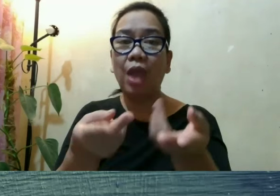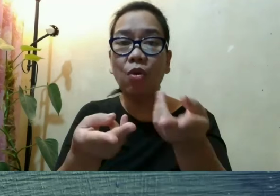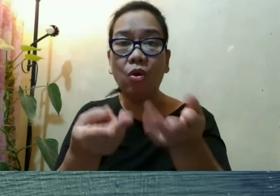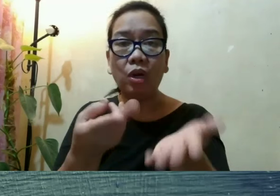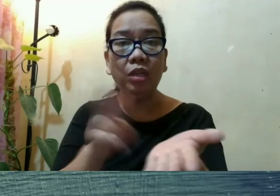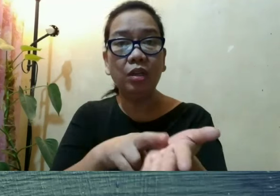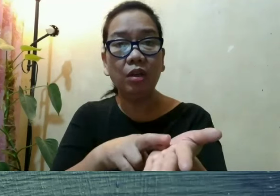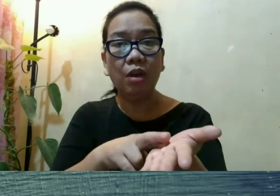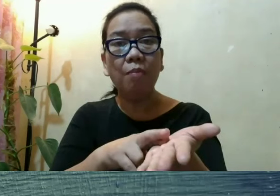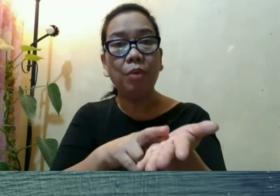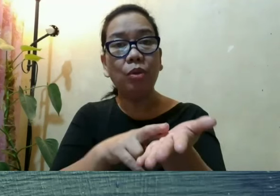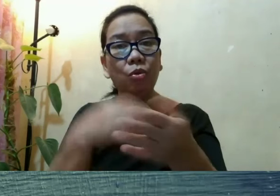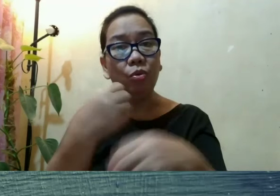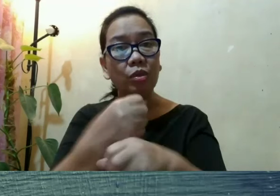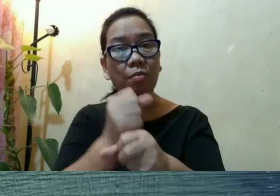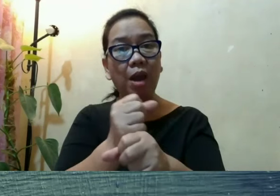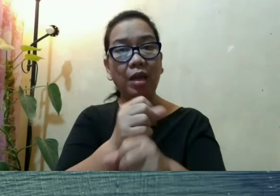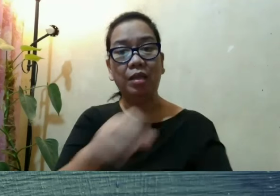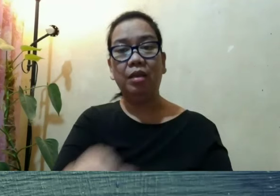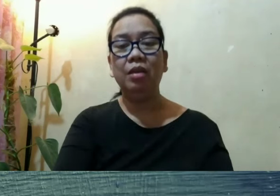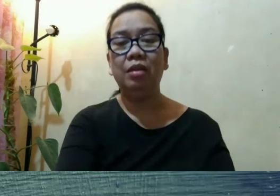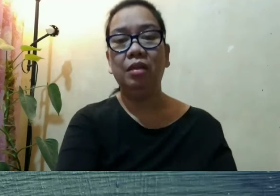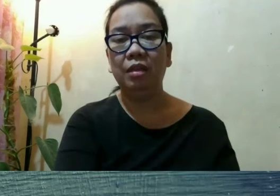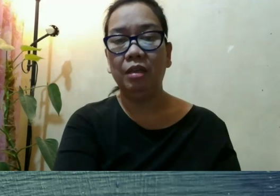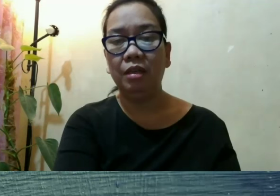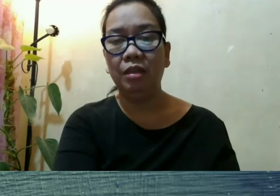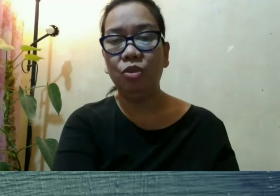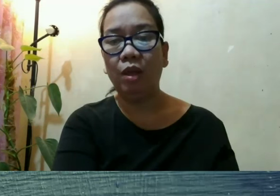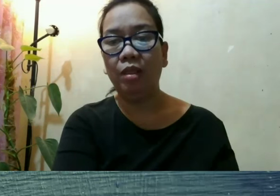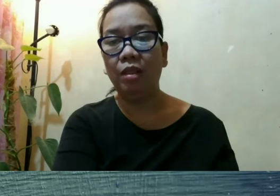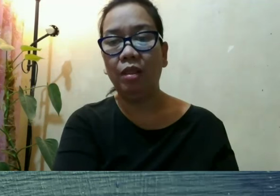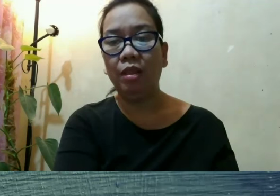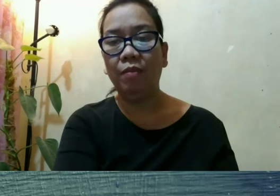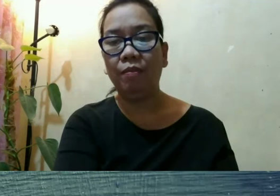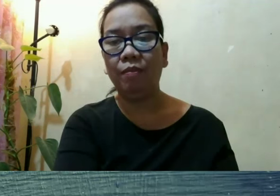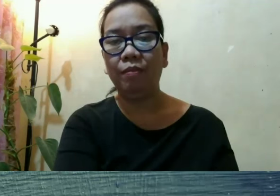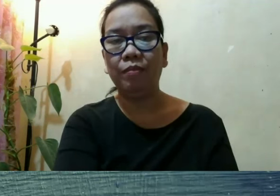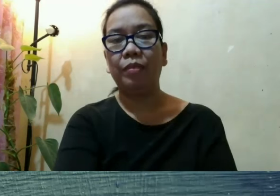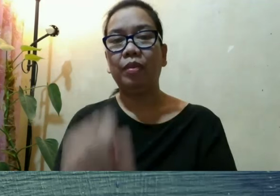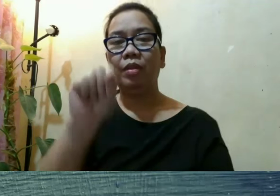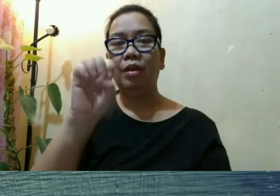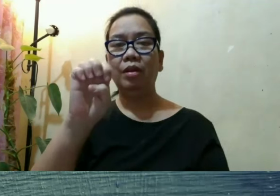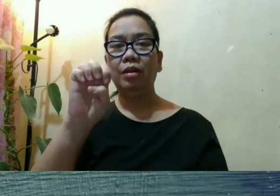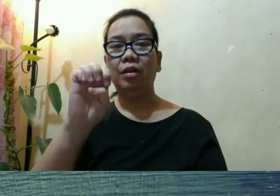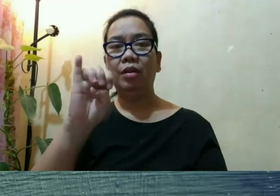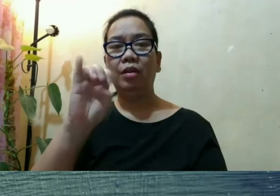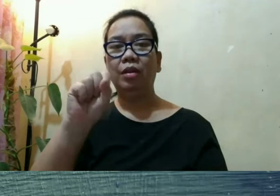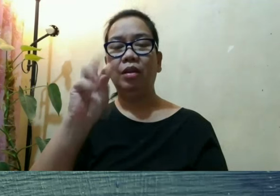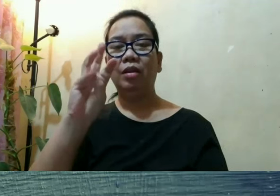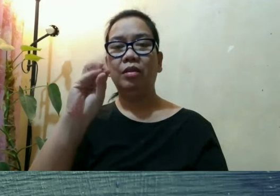The record produced by this one, the